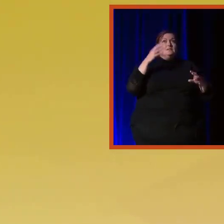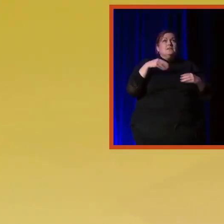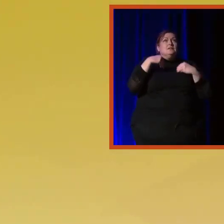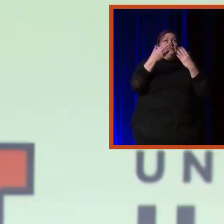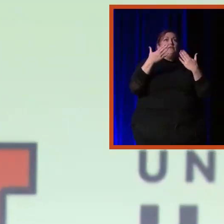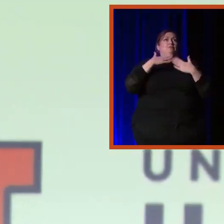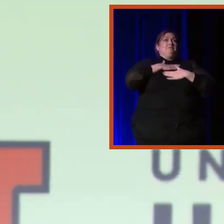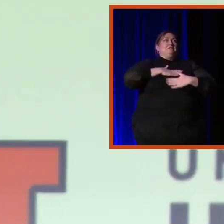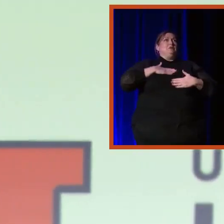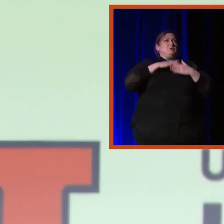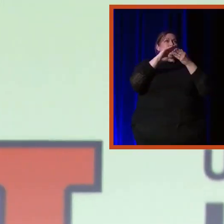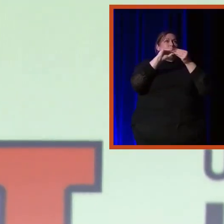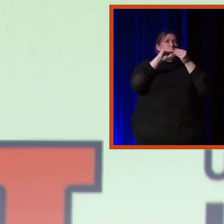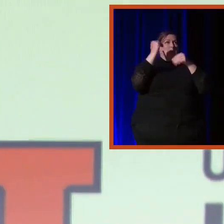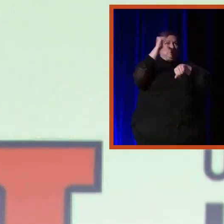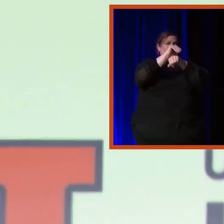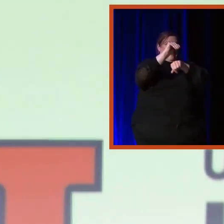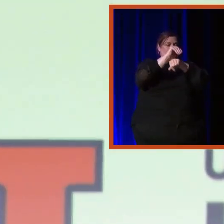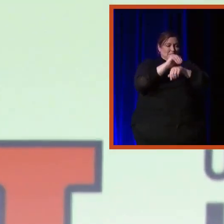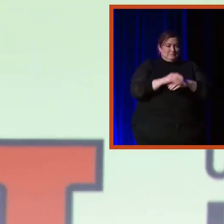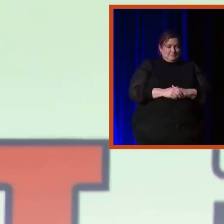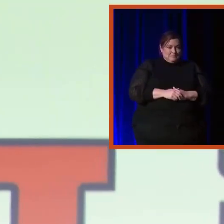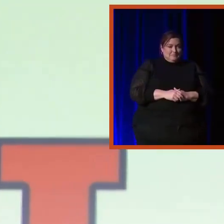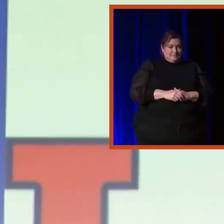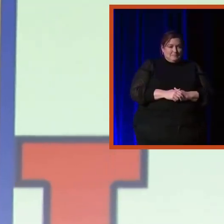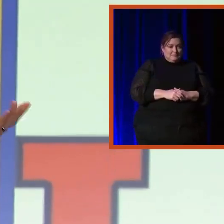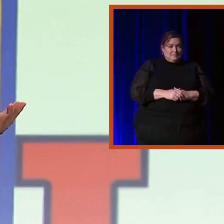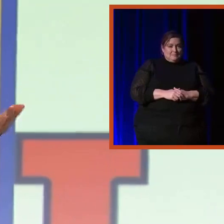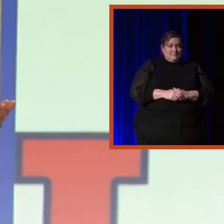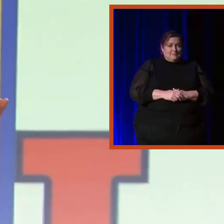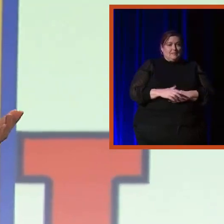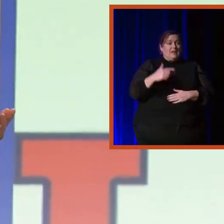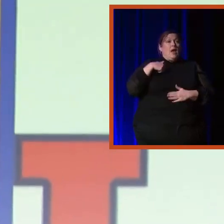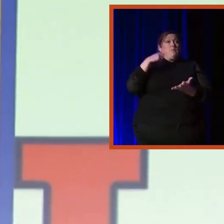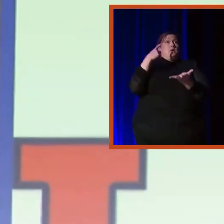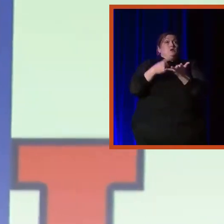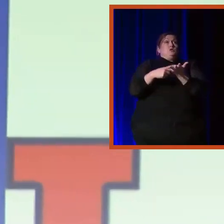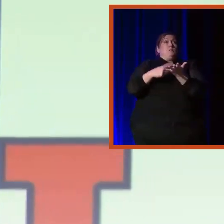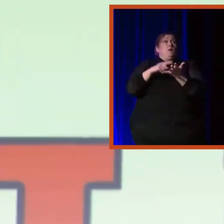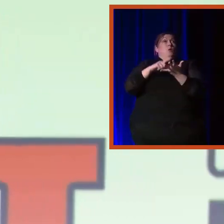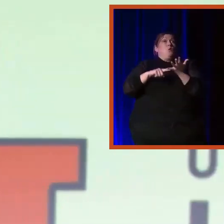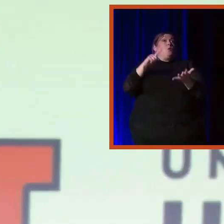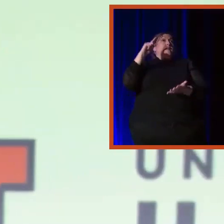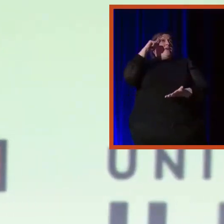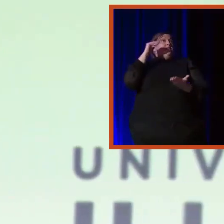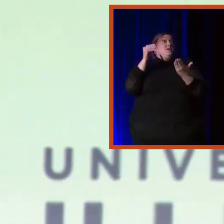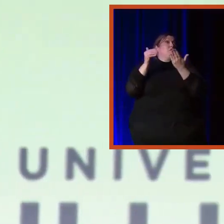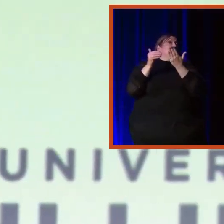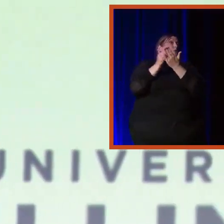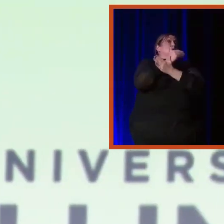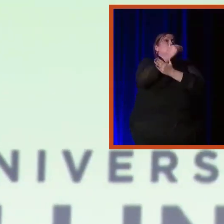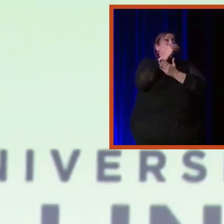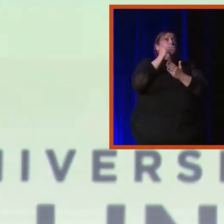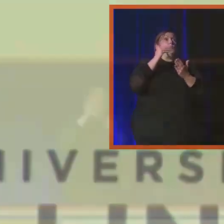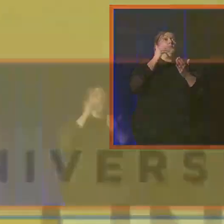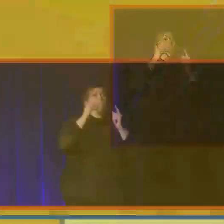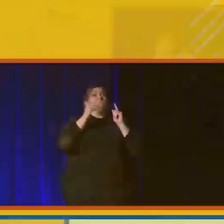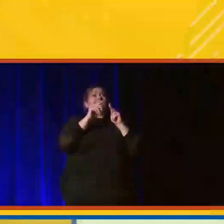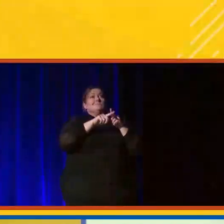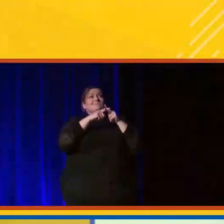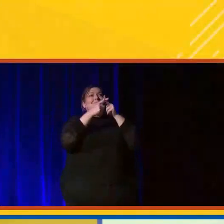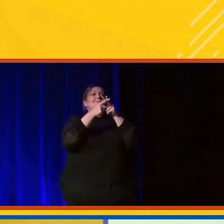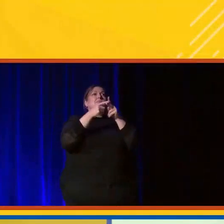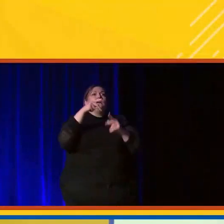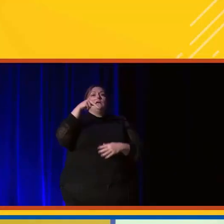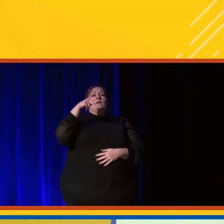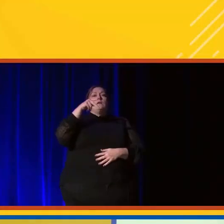an entertaining story tonight. So I'm going to talk about what I think is a new emerging frontier of polymer science that involves